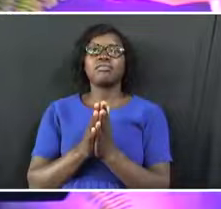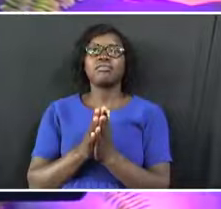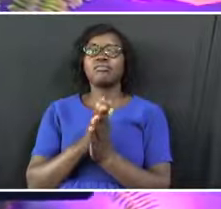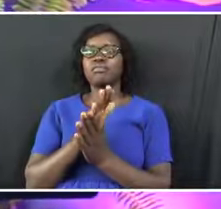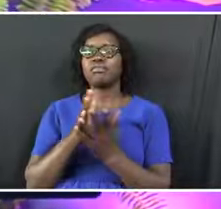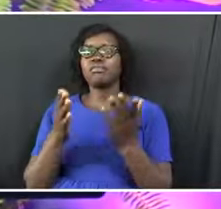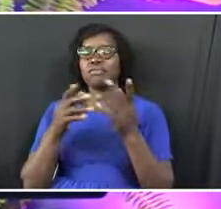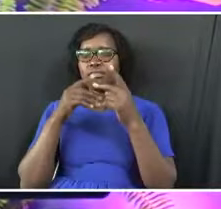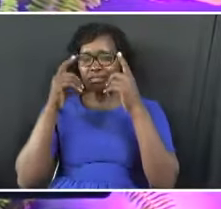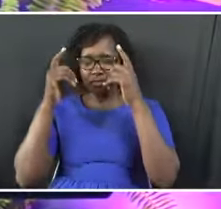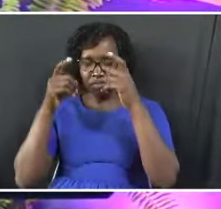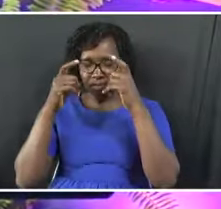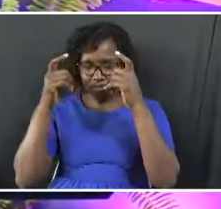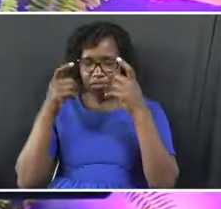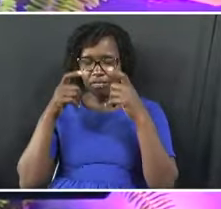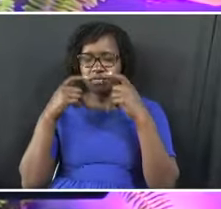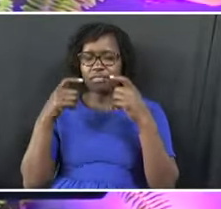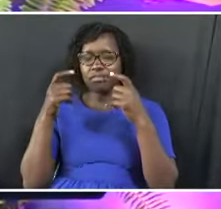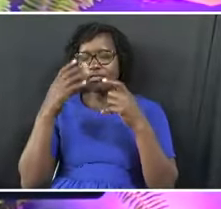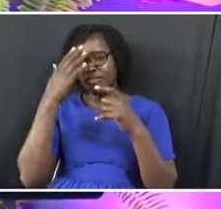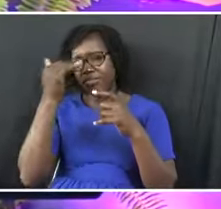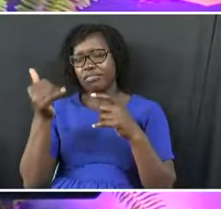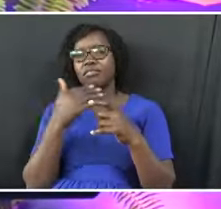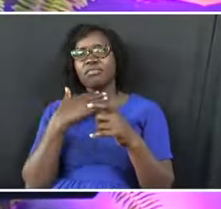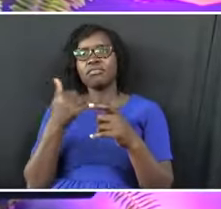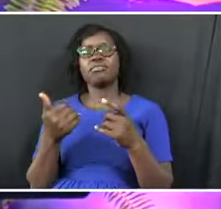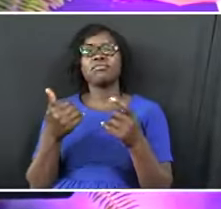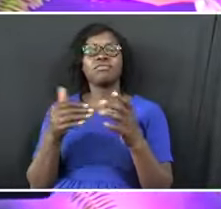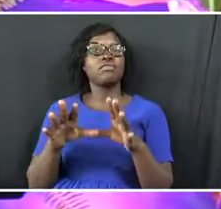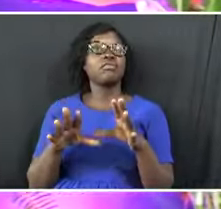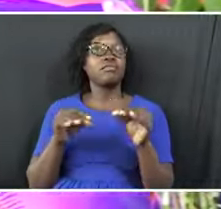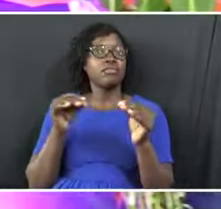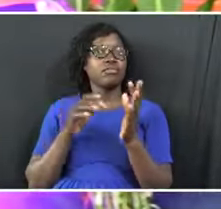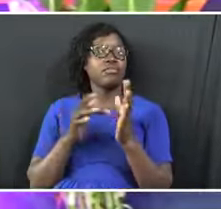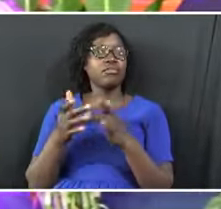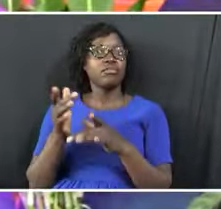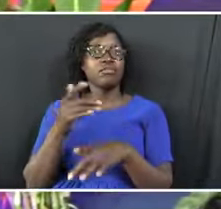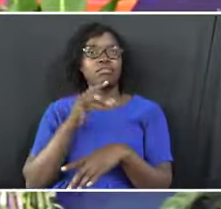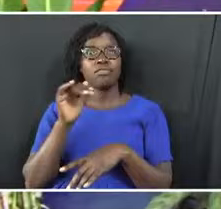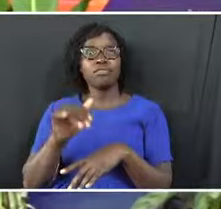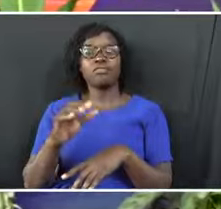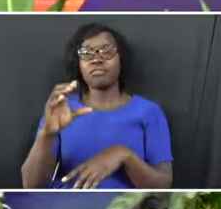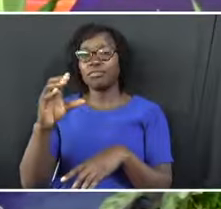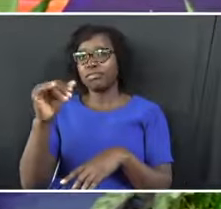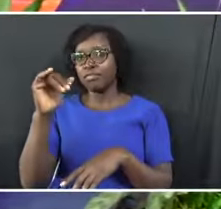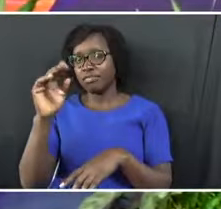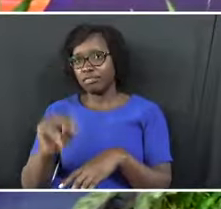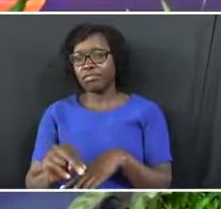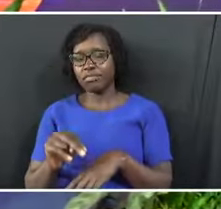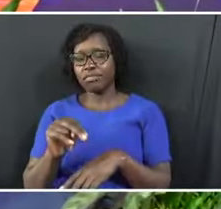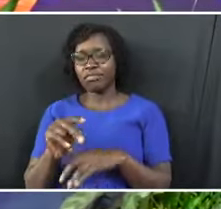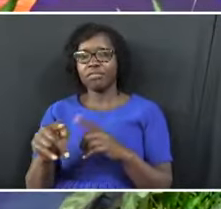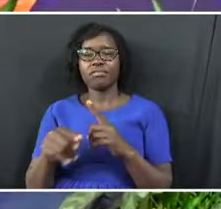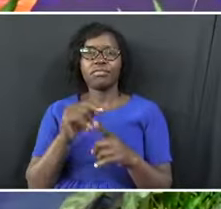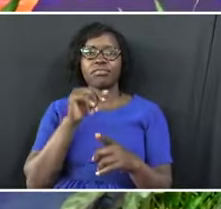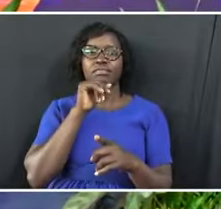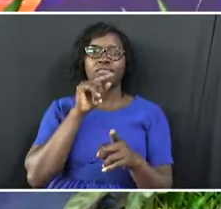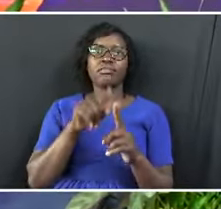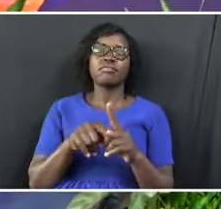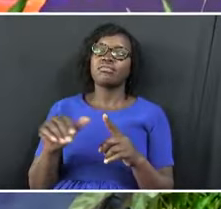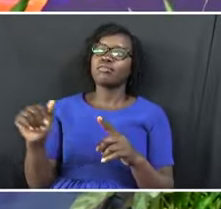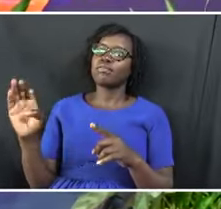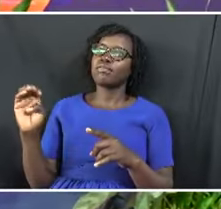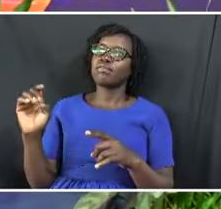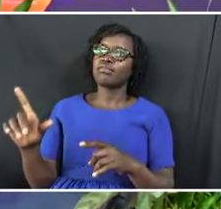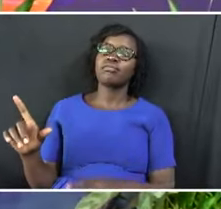unrighteousness because you want to be accepted. Bible said that Cain killed his brother Abel.